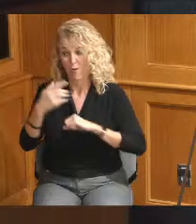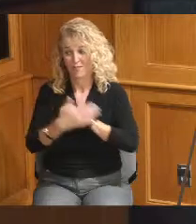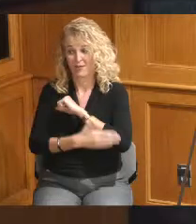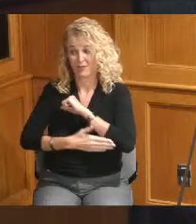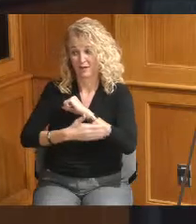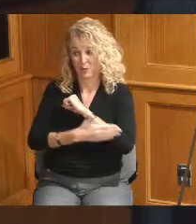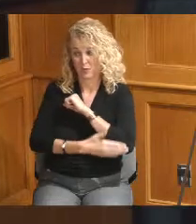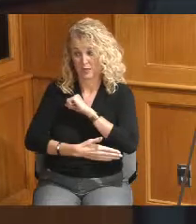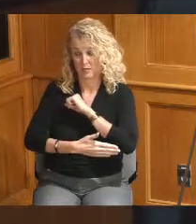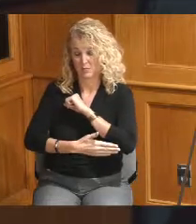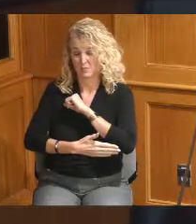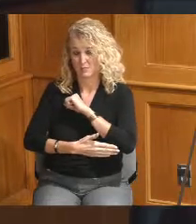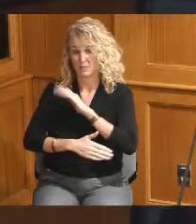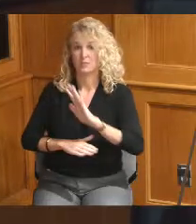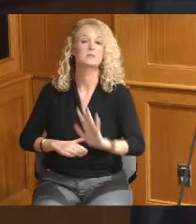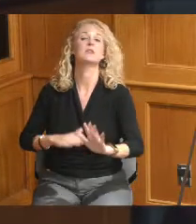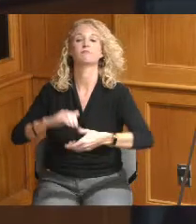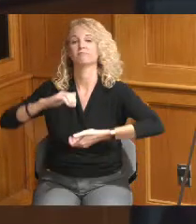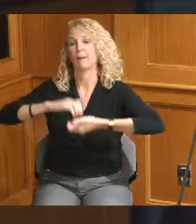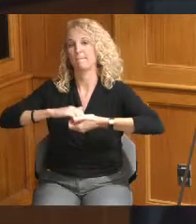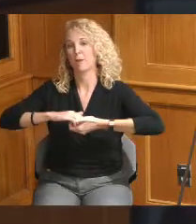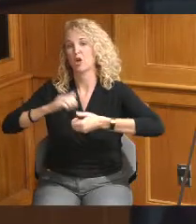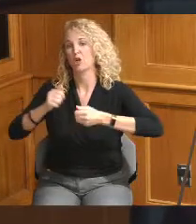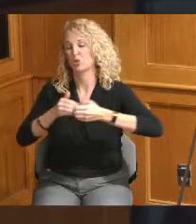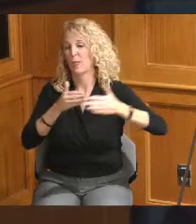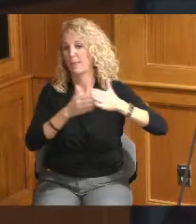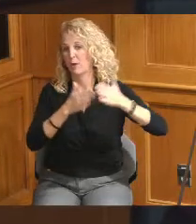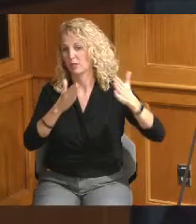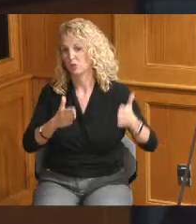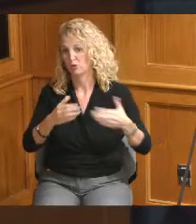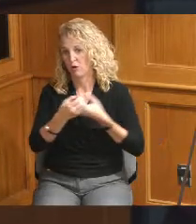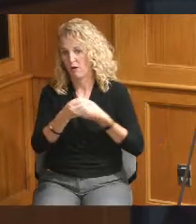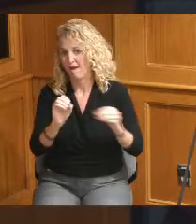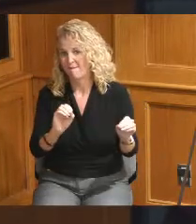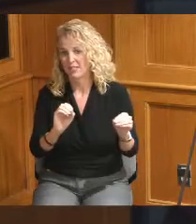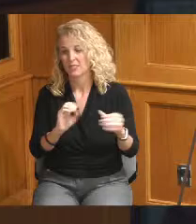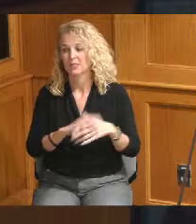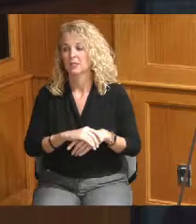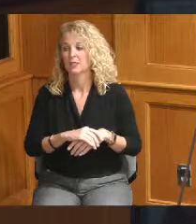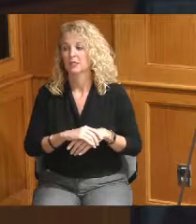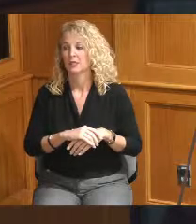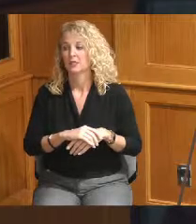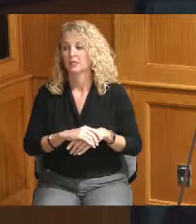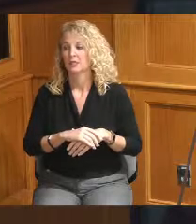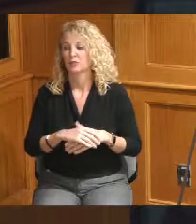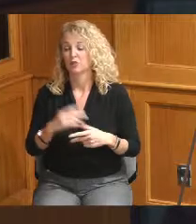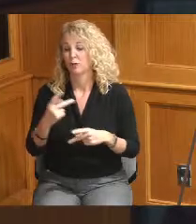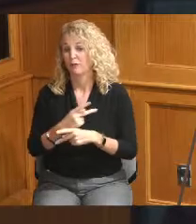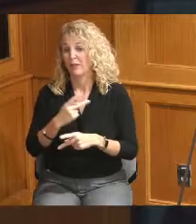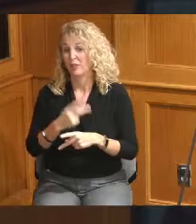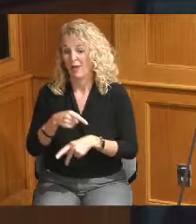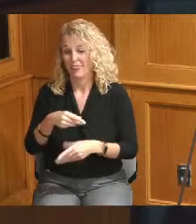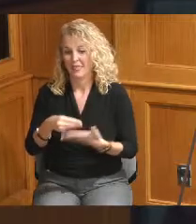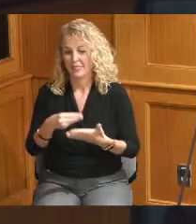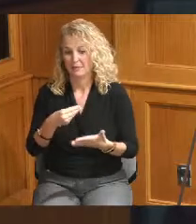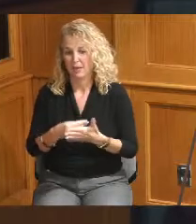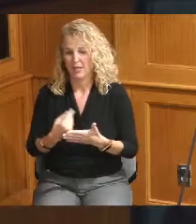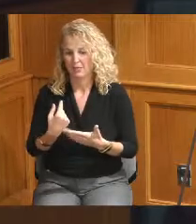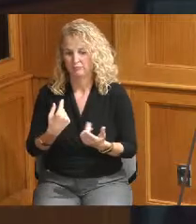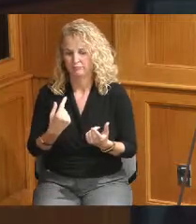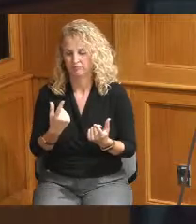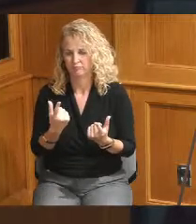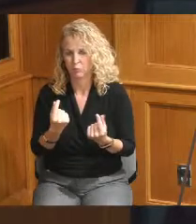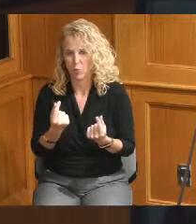county, this would be in partnership with the prosecutor's office, to determine how we're spending these funds? Is there